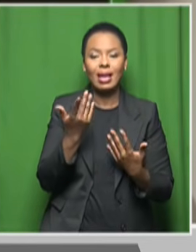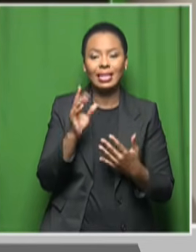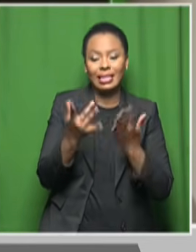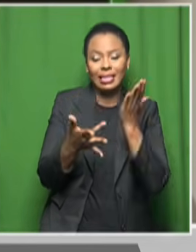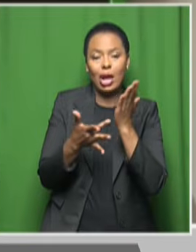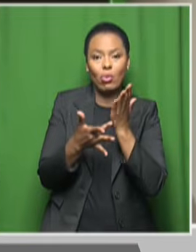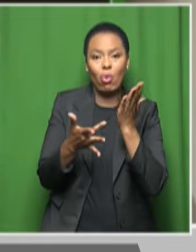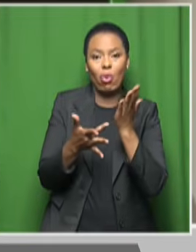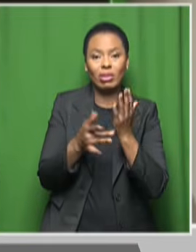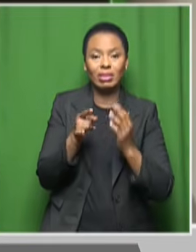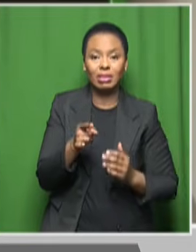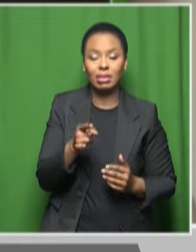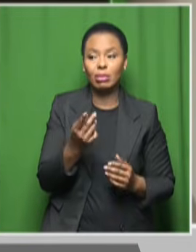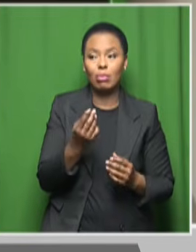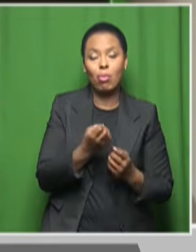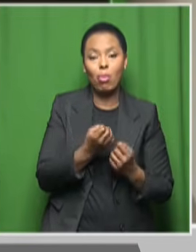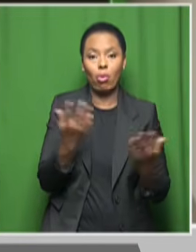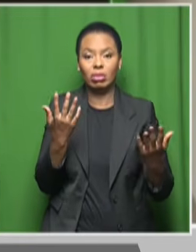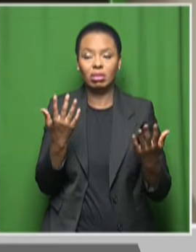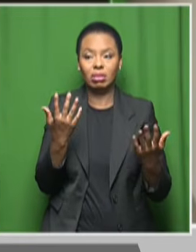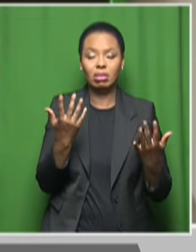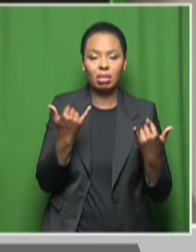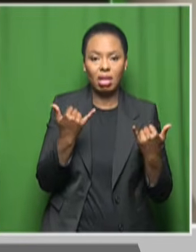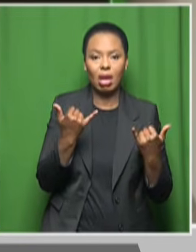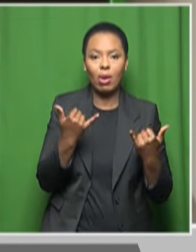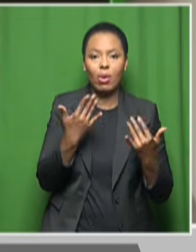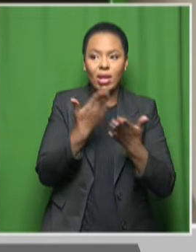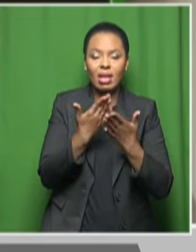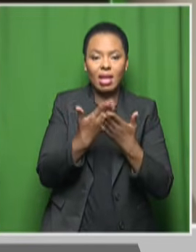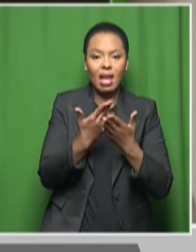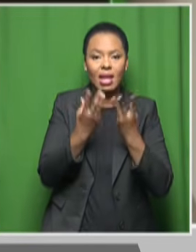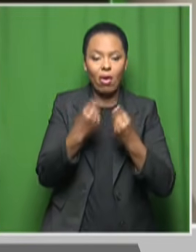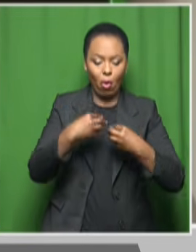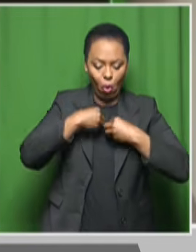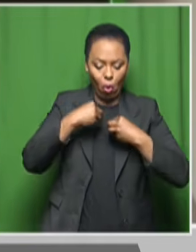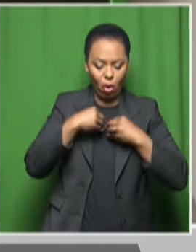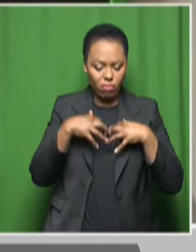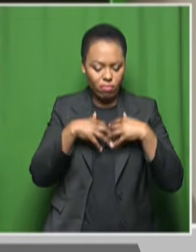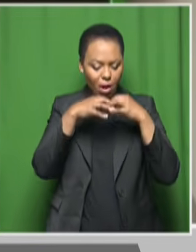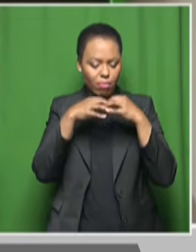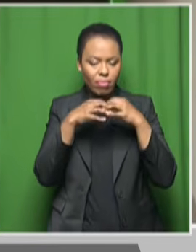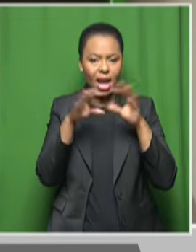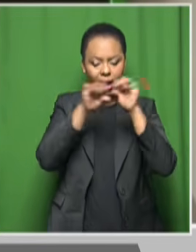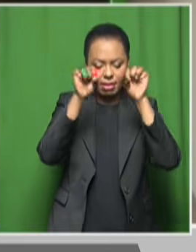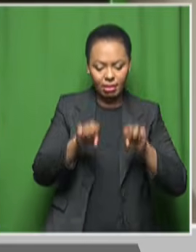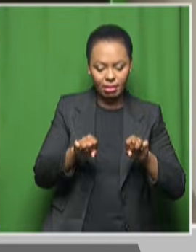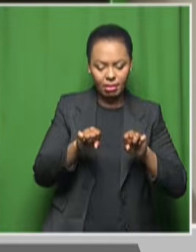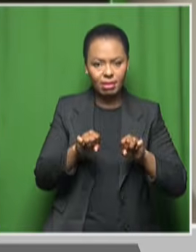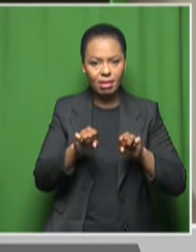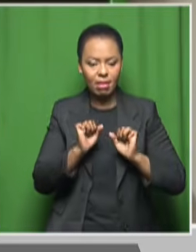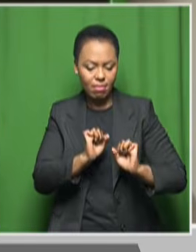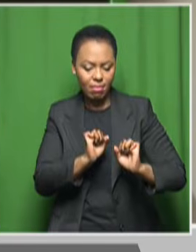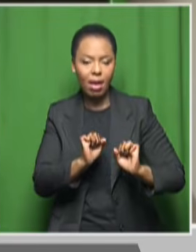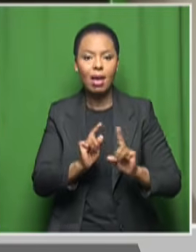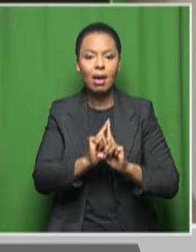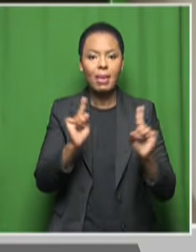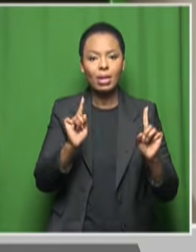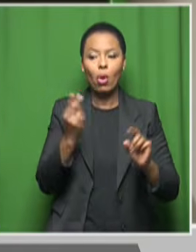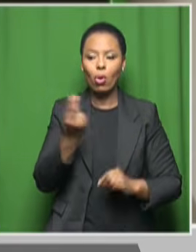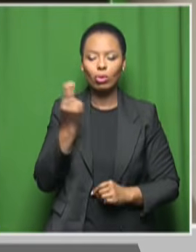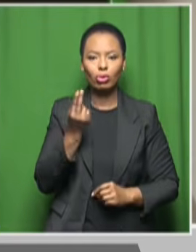that allows us to build smart, modern, intelligent tax administration platforms. But the same technology